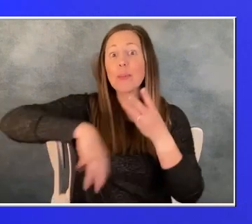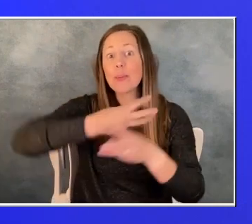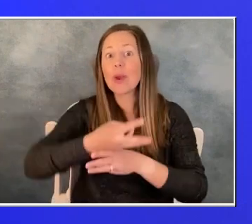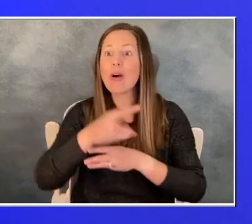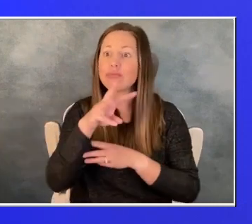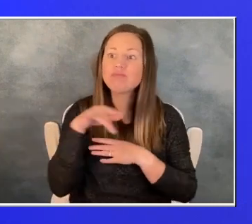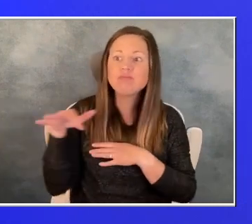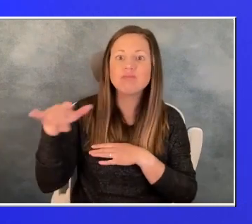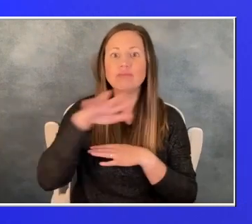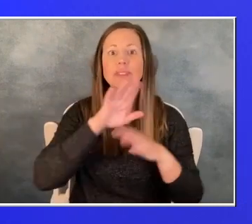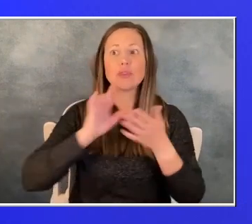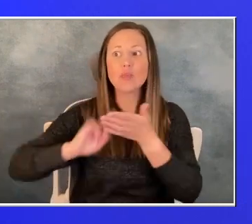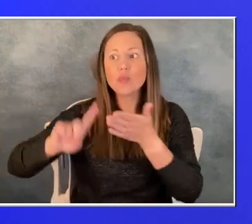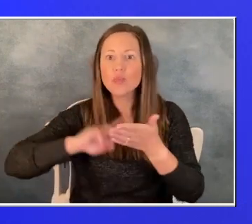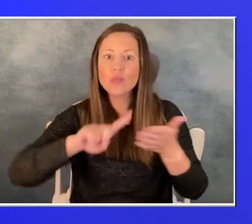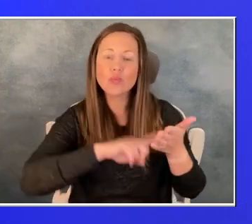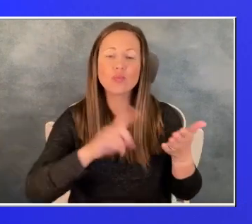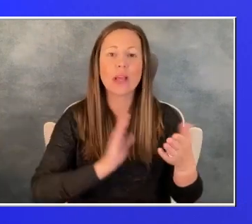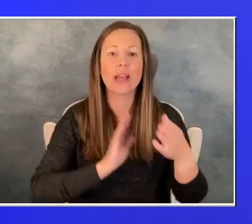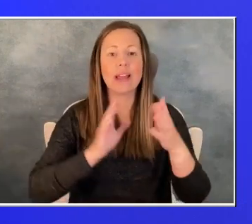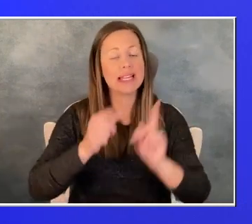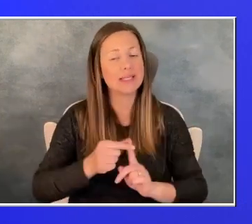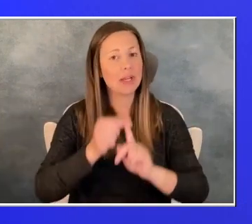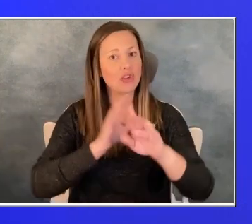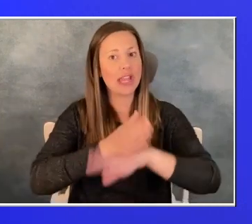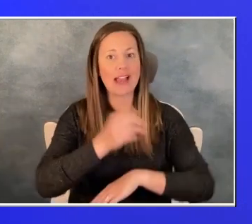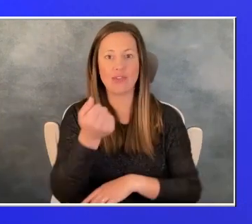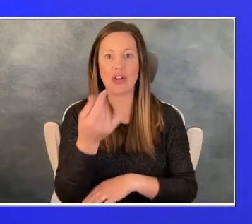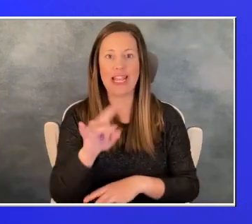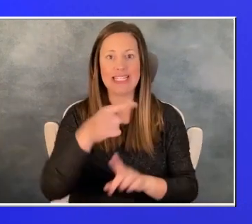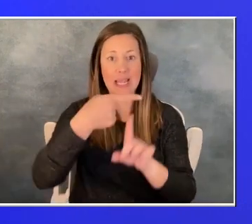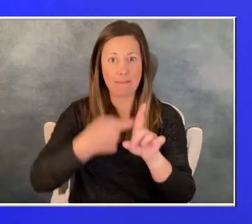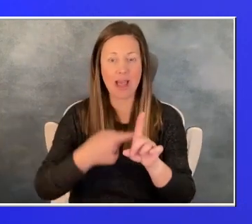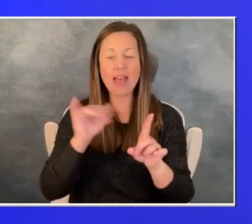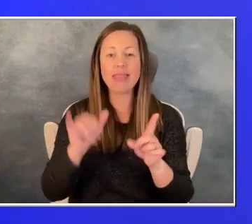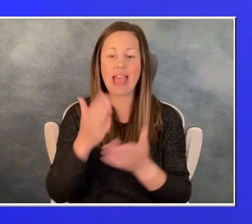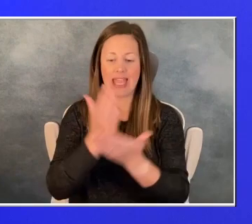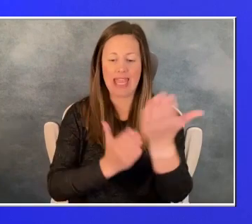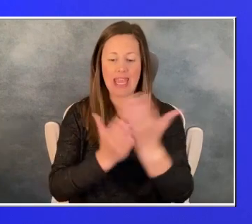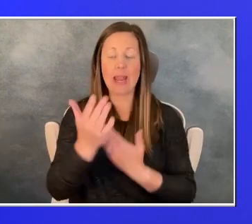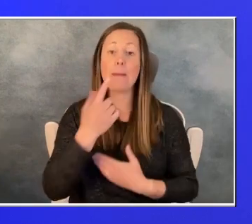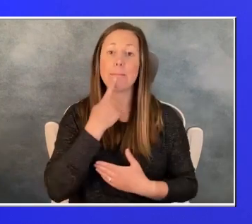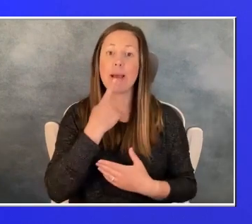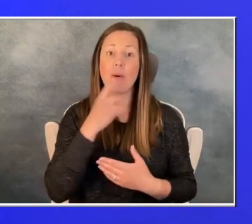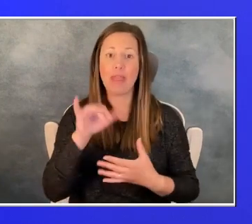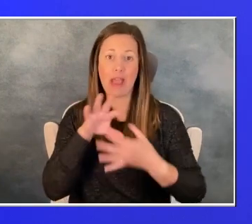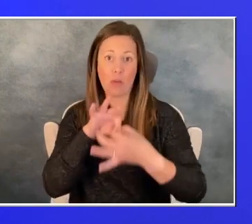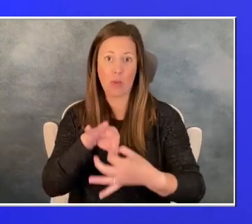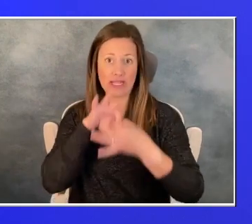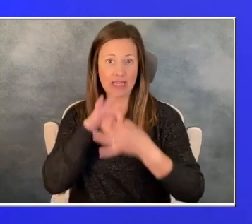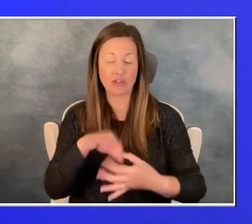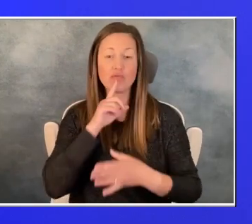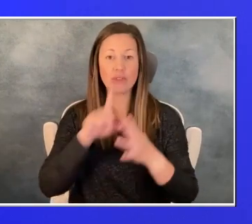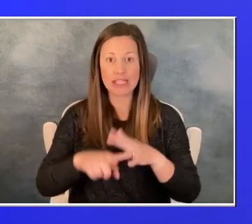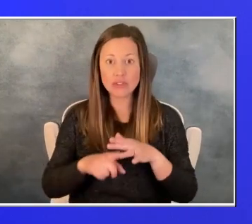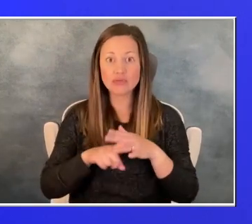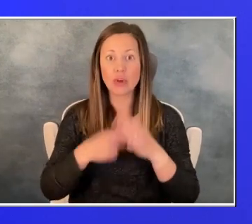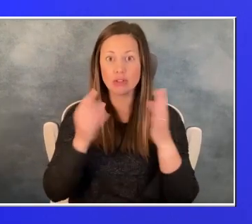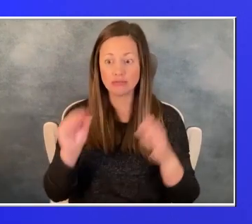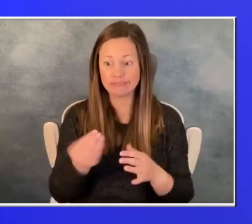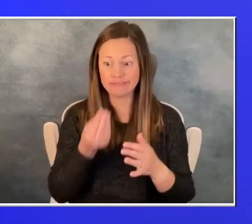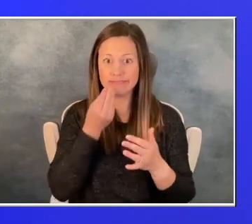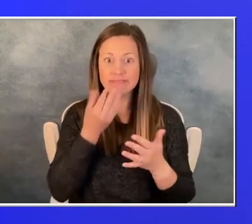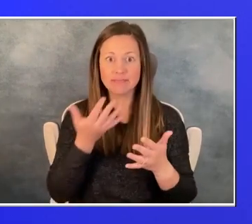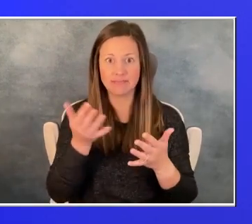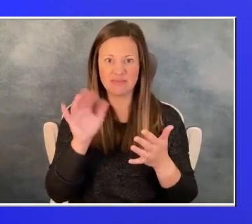especially after they're 18 months with their hands. That hand-to-mouth coordination really starts to increase. They may not have, a high